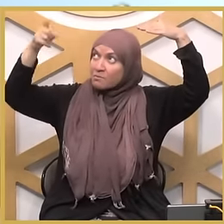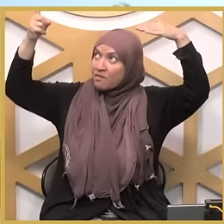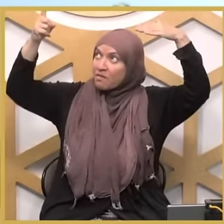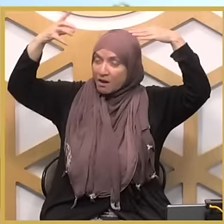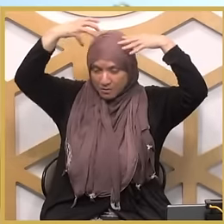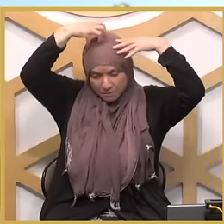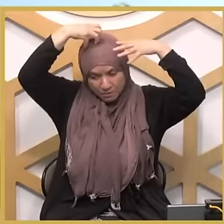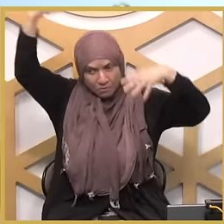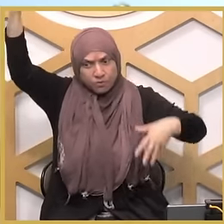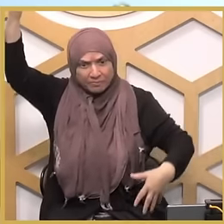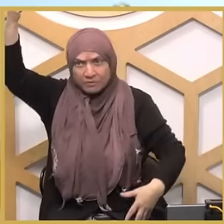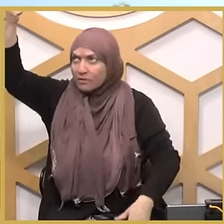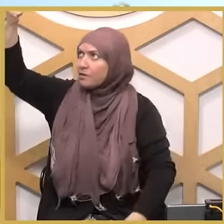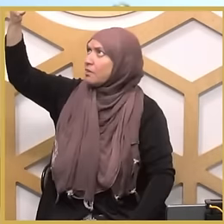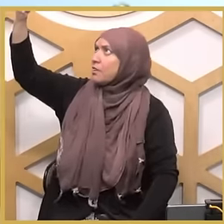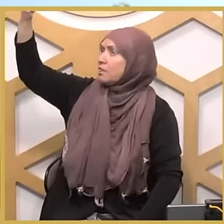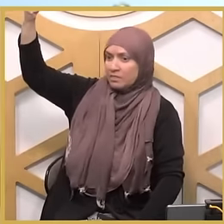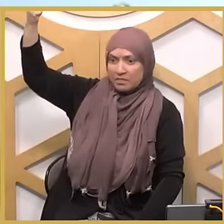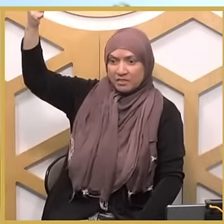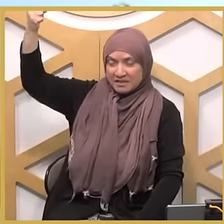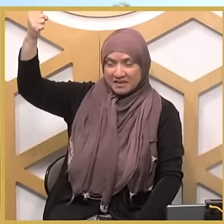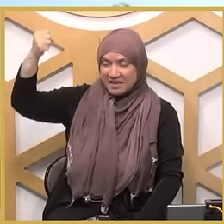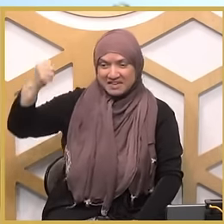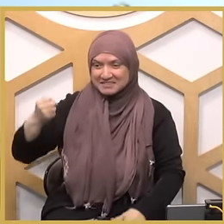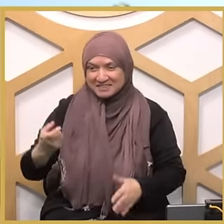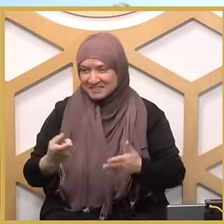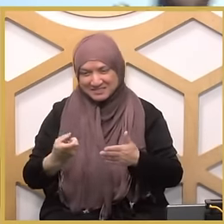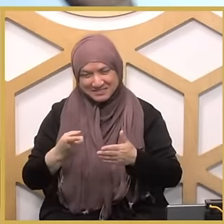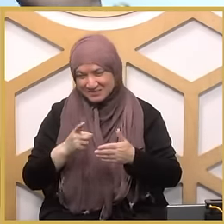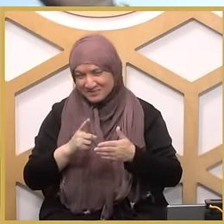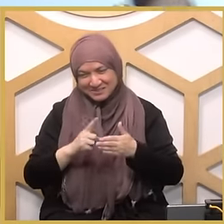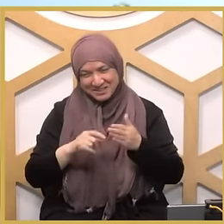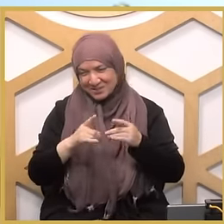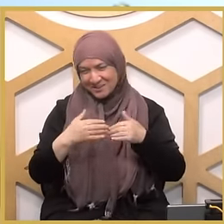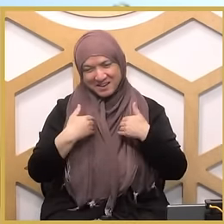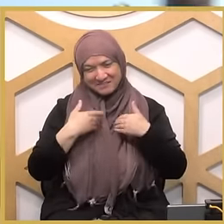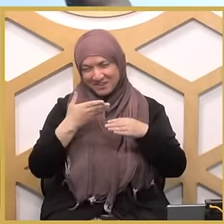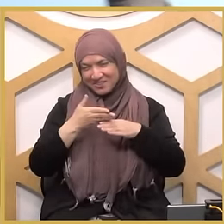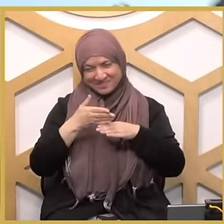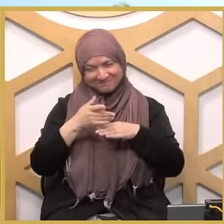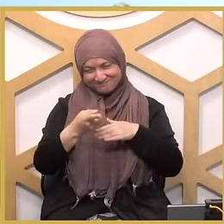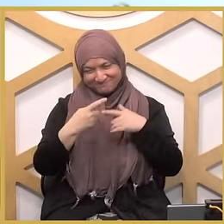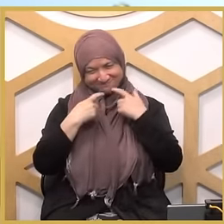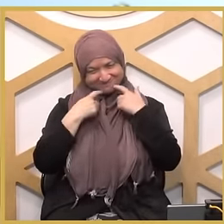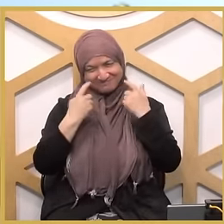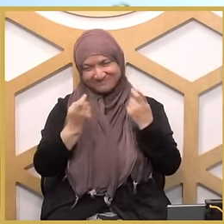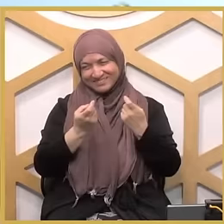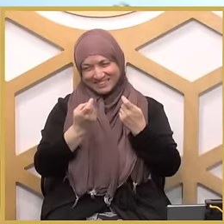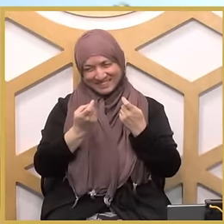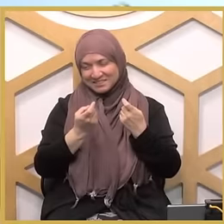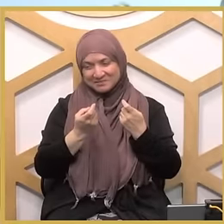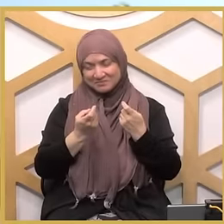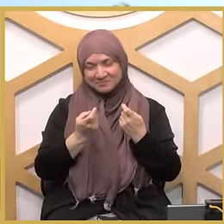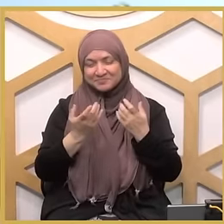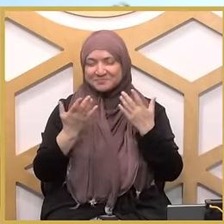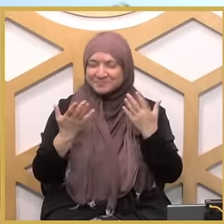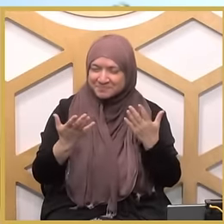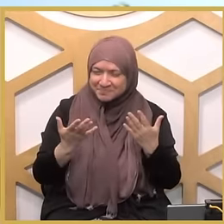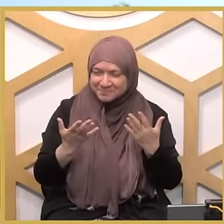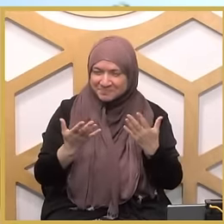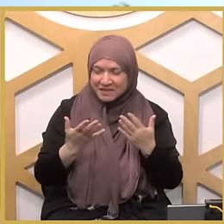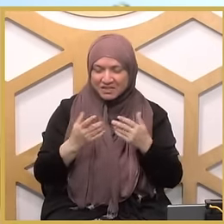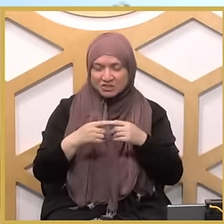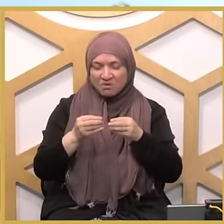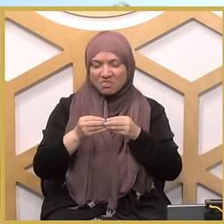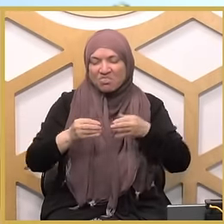left of it. Whatever's left of it. And it's not going to be the same. Because you unhook, hook, unhook, hook. It's going to be a looser hold every